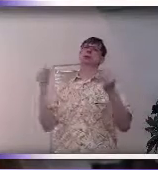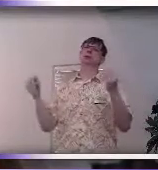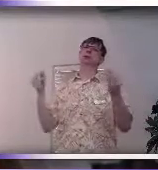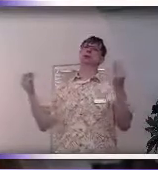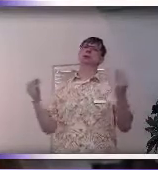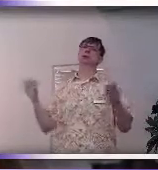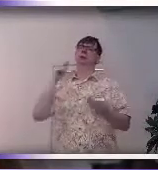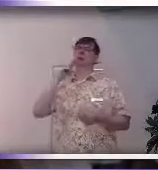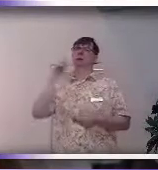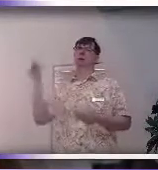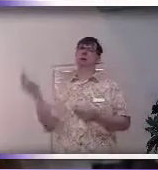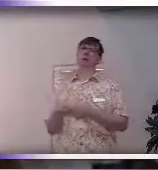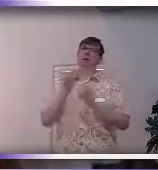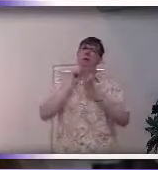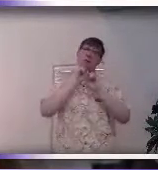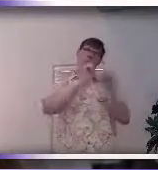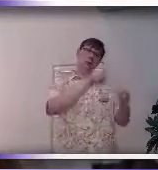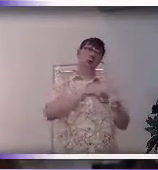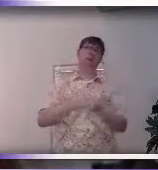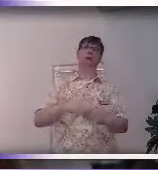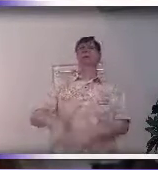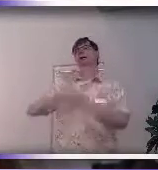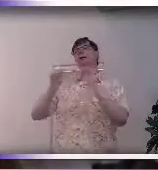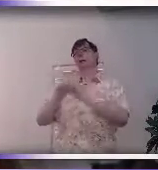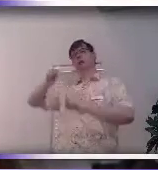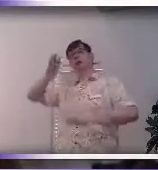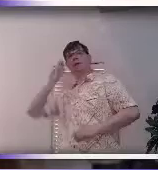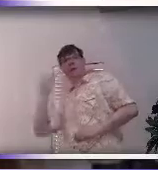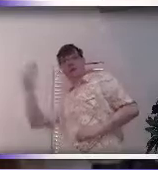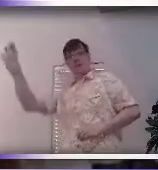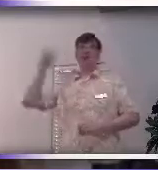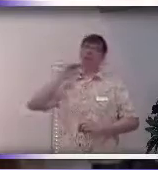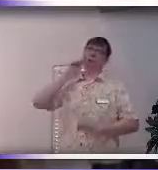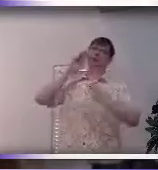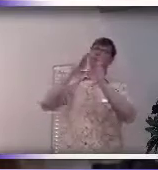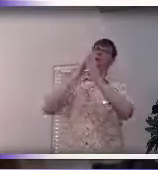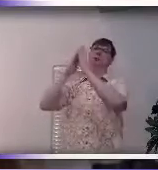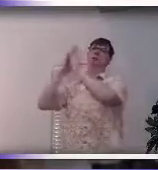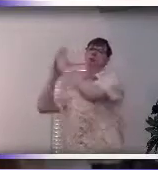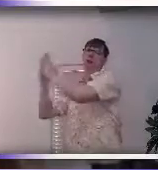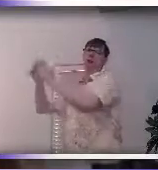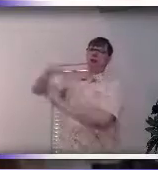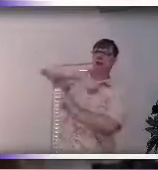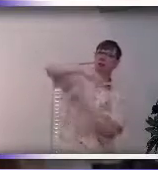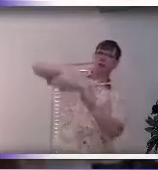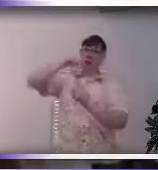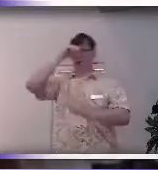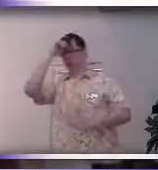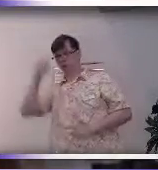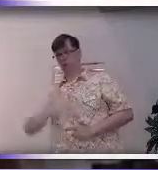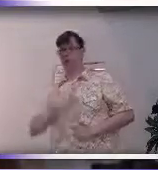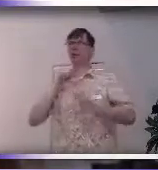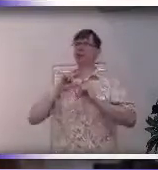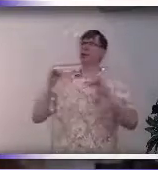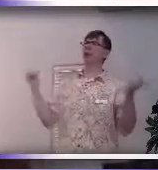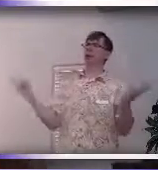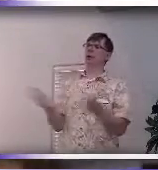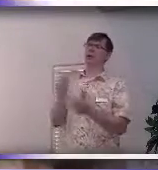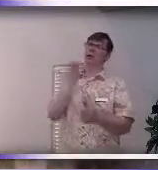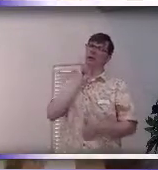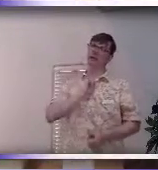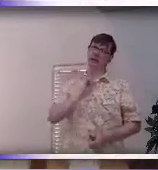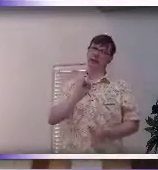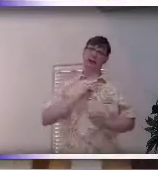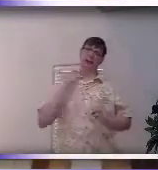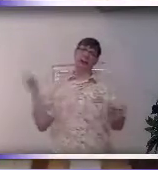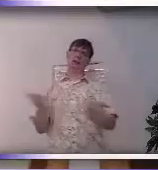I have been asked to be part of Quad City Interfaith Council, and so I am. And part of what we do